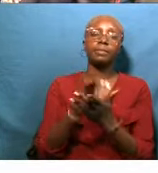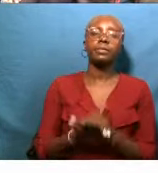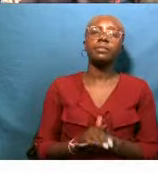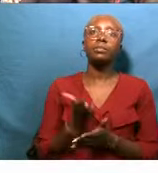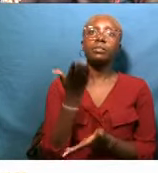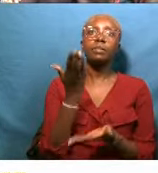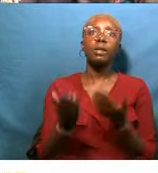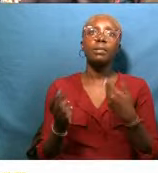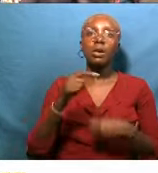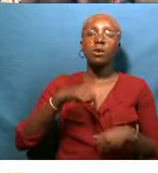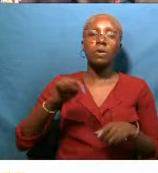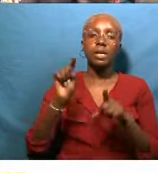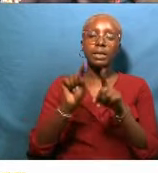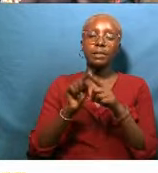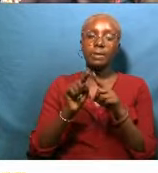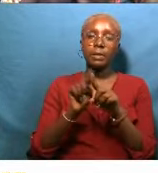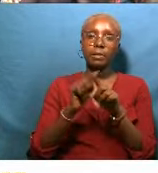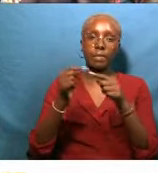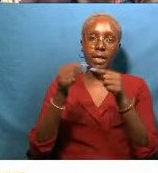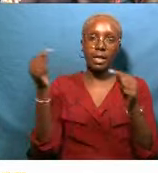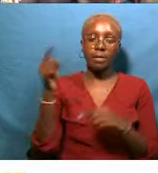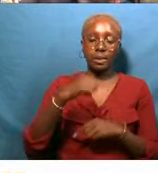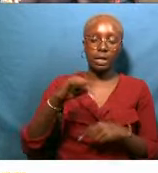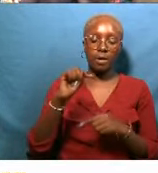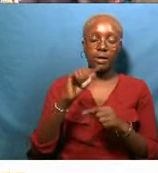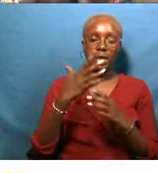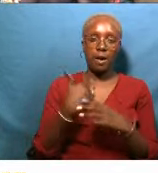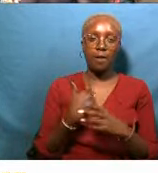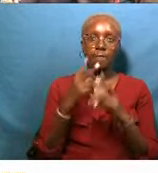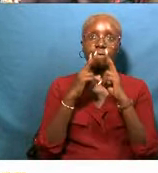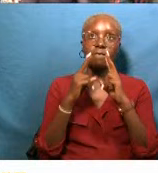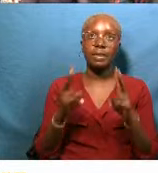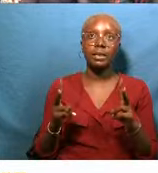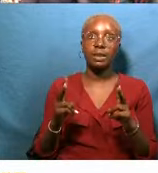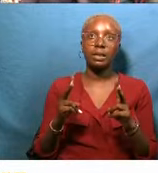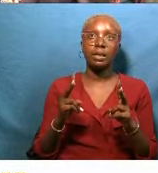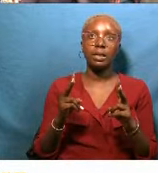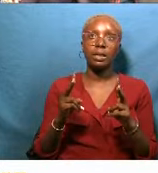May we and our enemies turn towards peace.